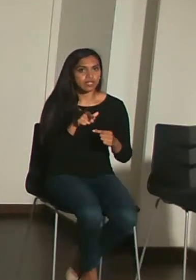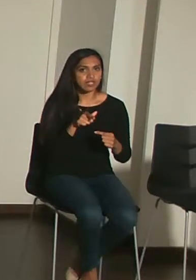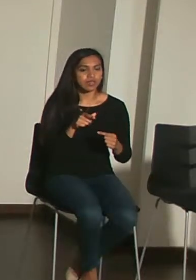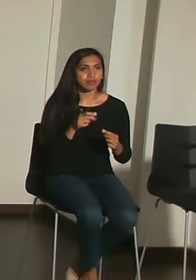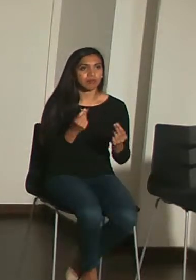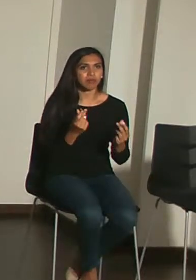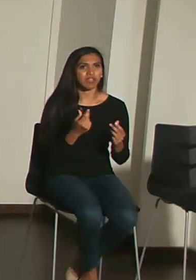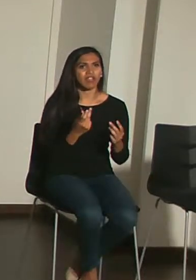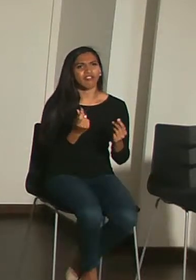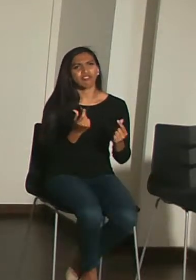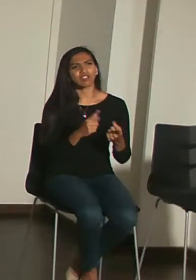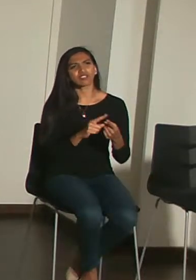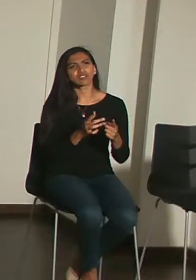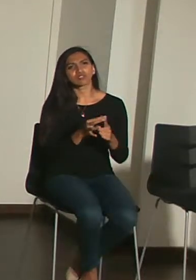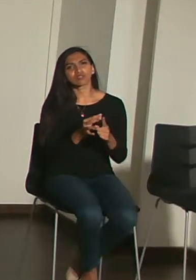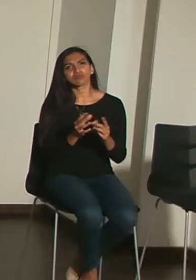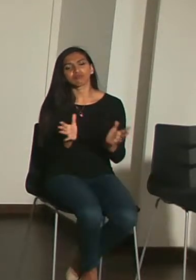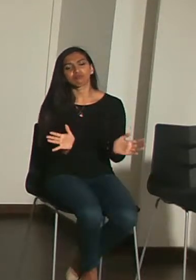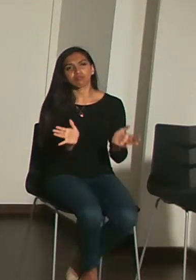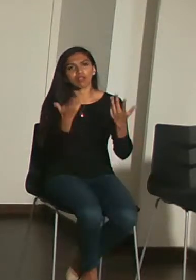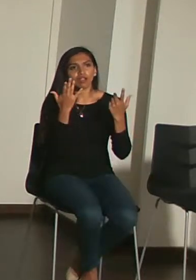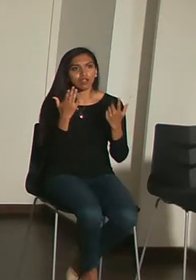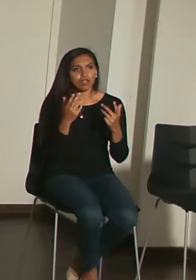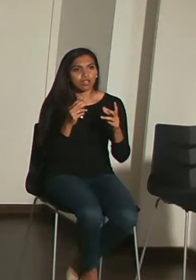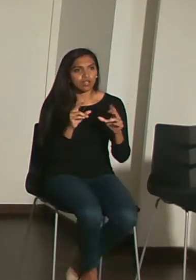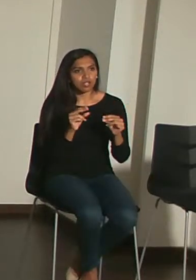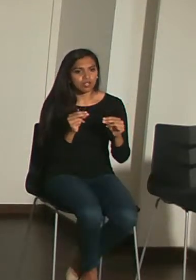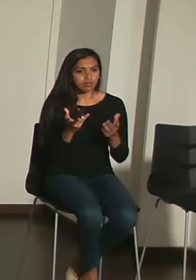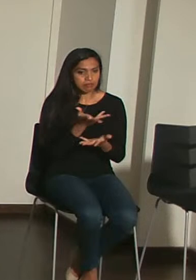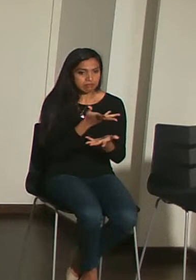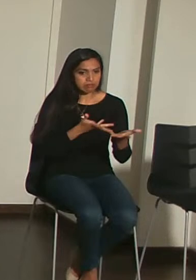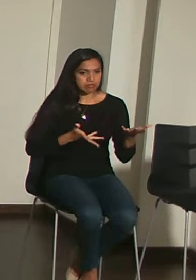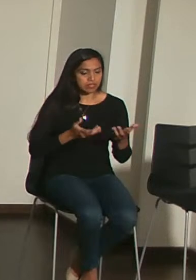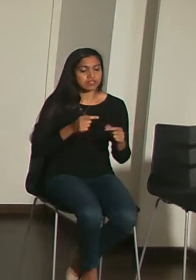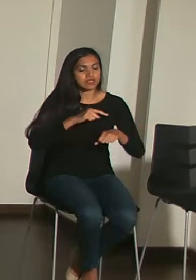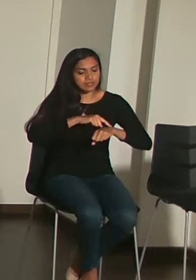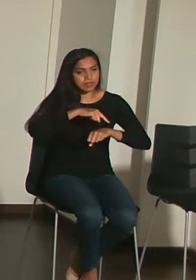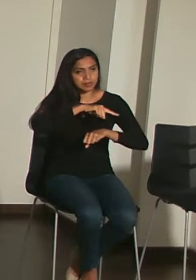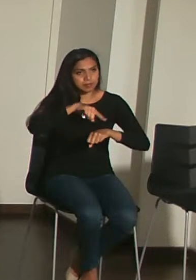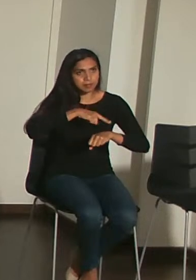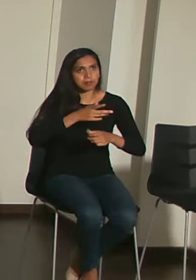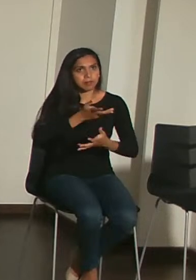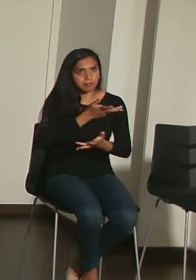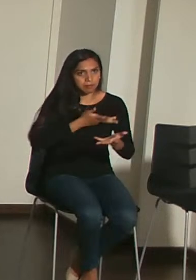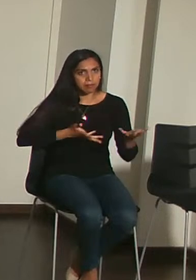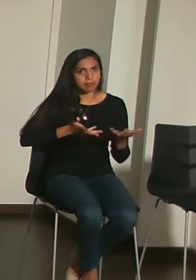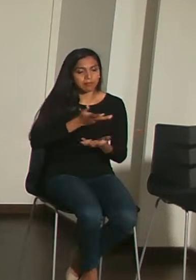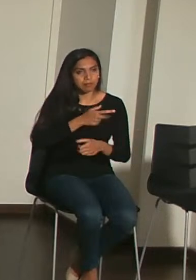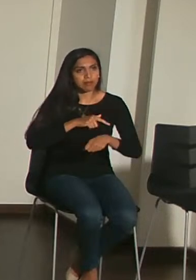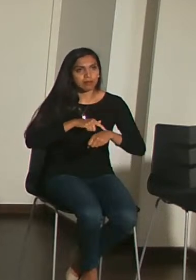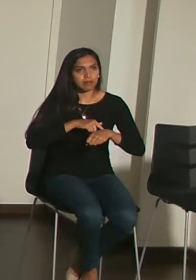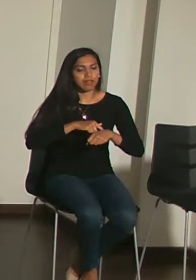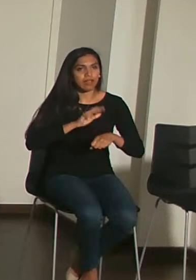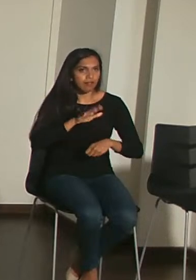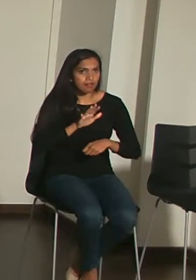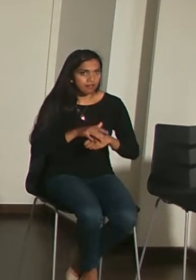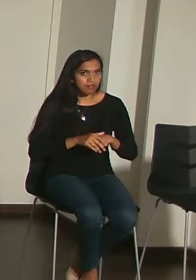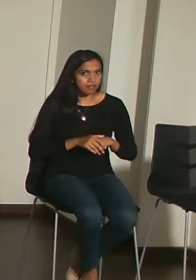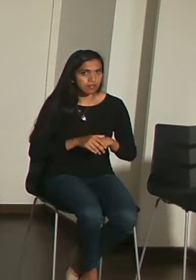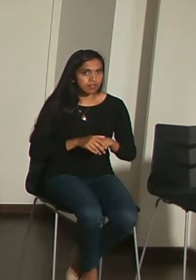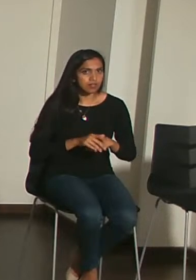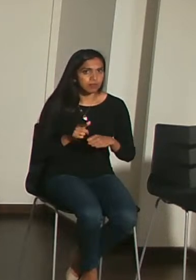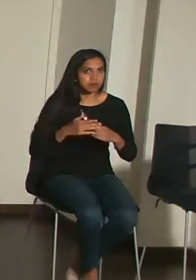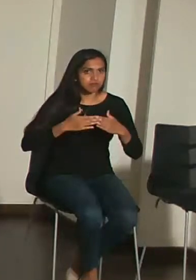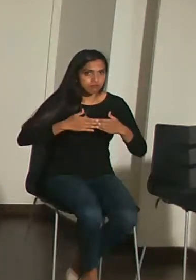okay, you've ticked the box, you've seen it, but actually engage with it and spend time and taken away some kind of meaning with it. I think it's maybe